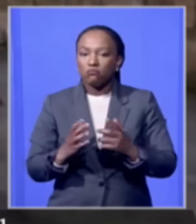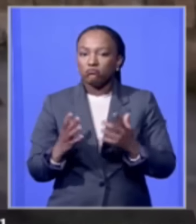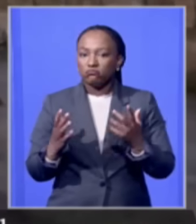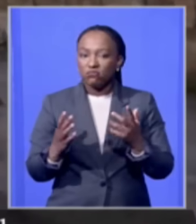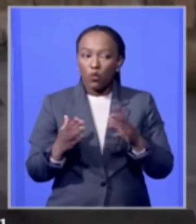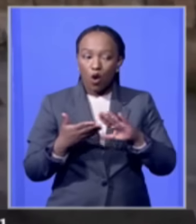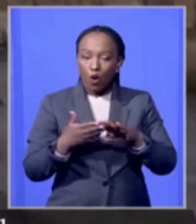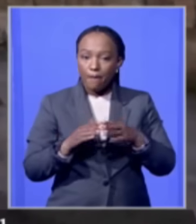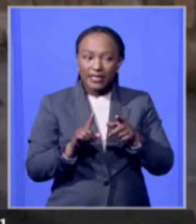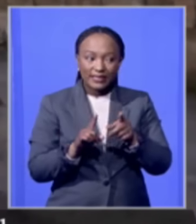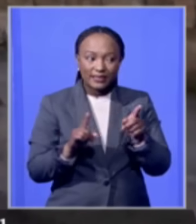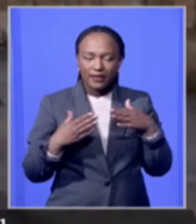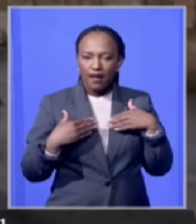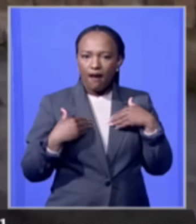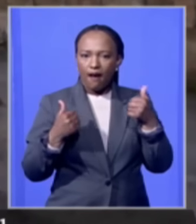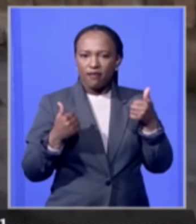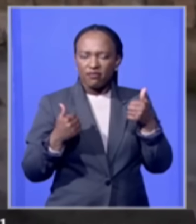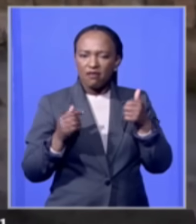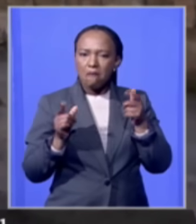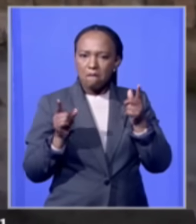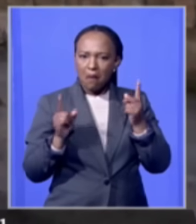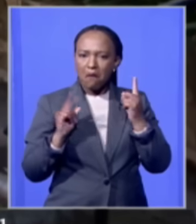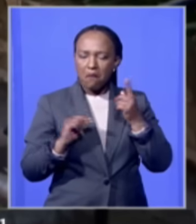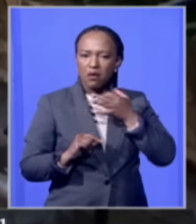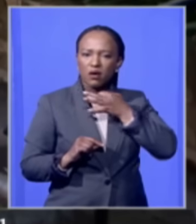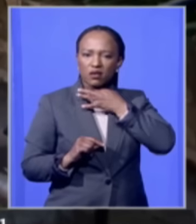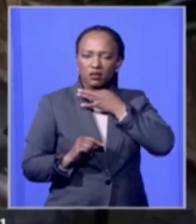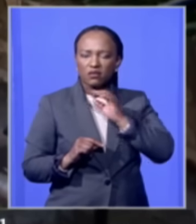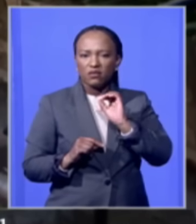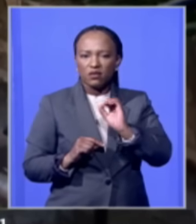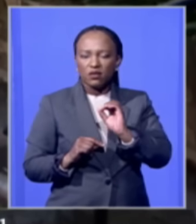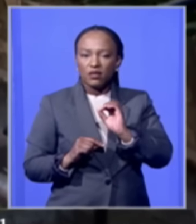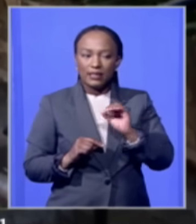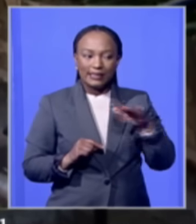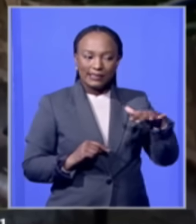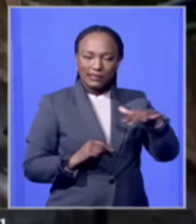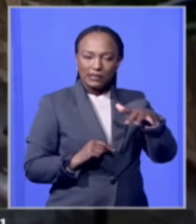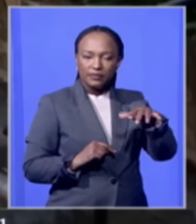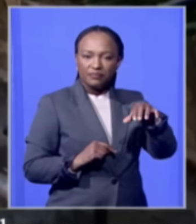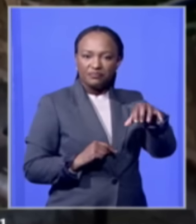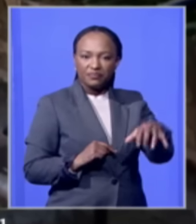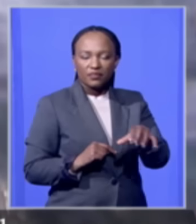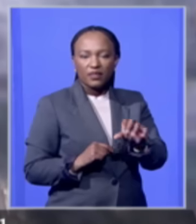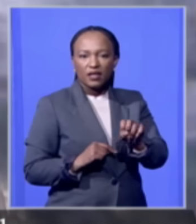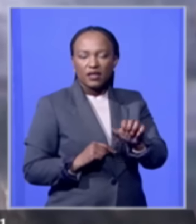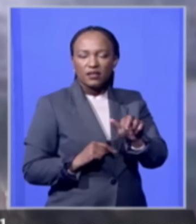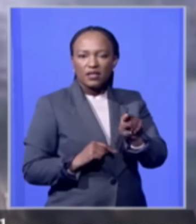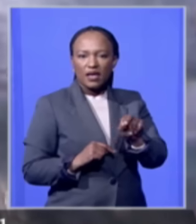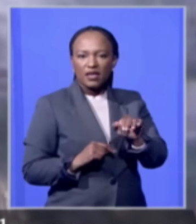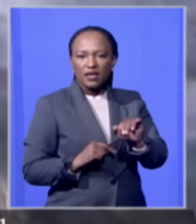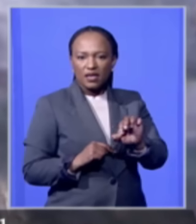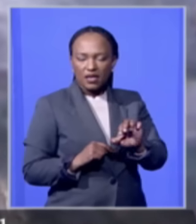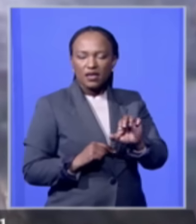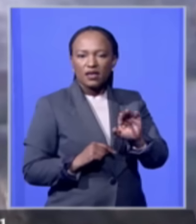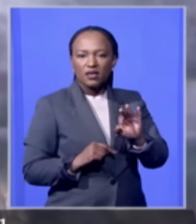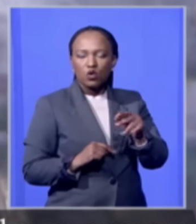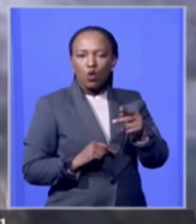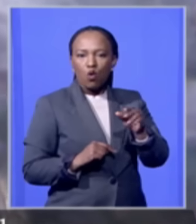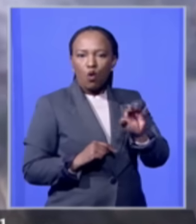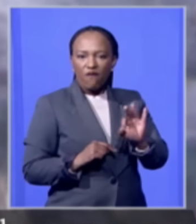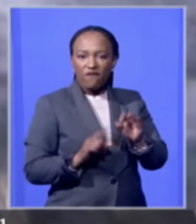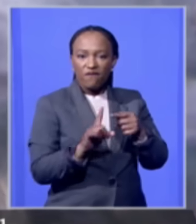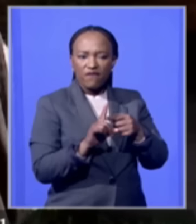jwa baagi. Kuo Swanepoel a re metsi a kgelelo leso a tlala ka lelapa la gagwe le go ba sulafaletsa go nna